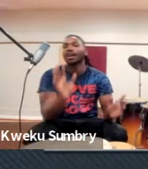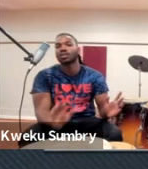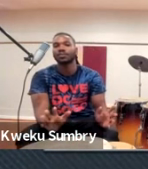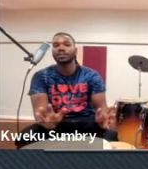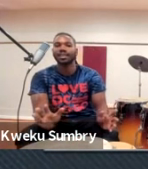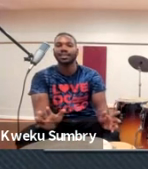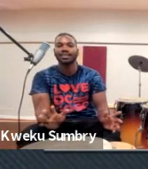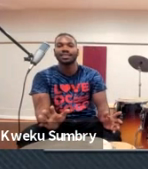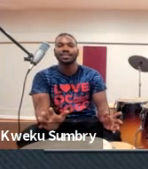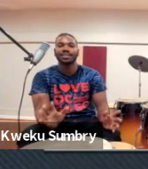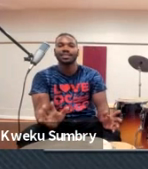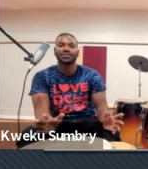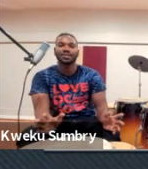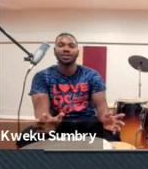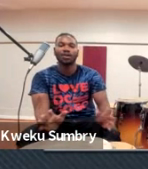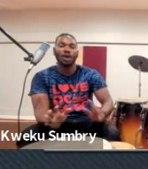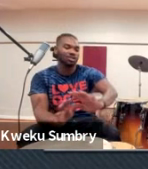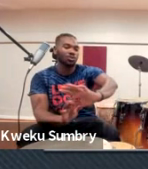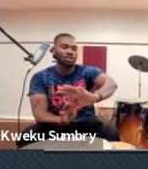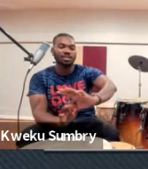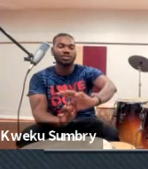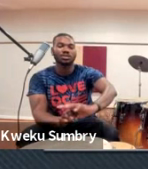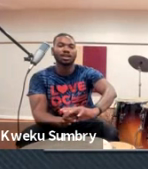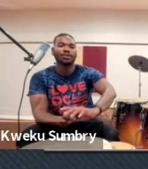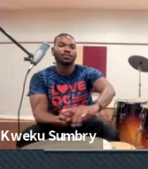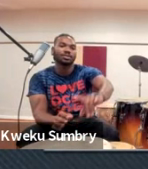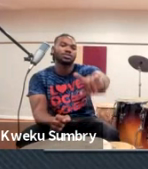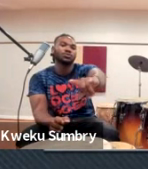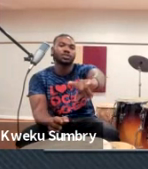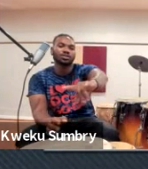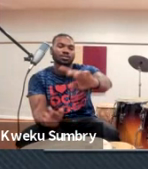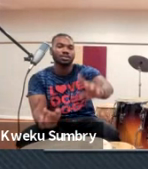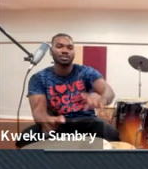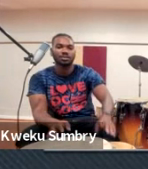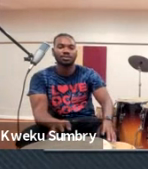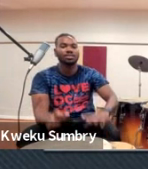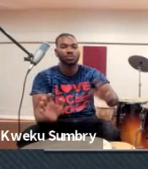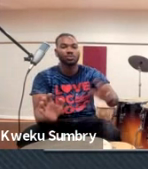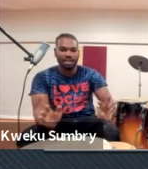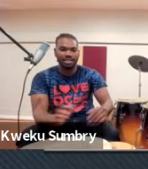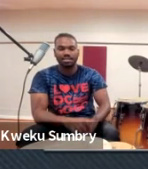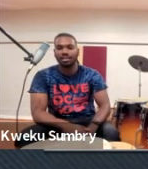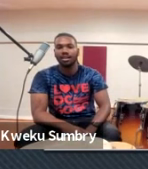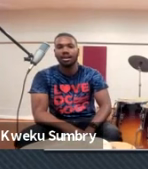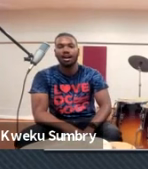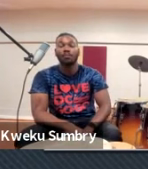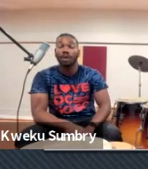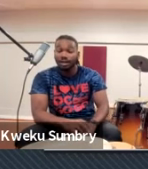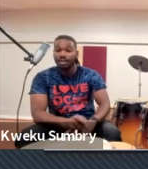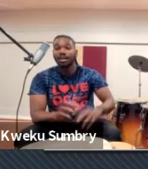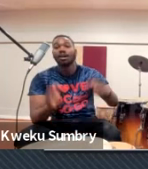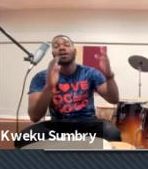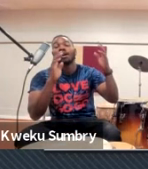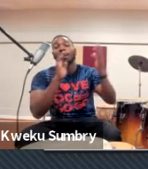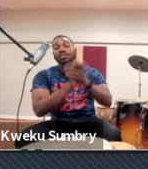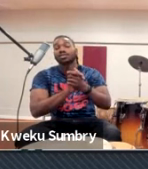think it, think it, think it, think it, think it, think it, think it, think it, think it, think it, think it, think it, think it, think it, think it, think it, think it, think it, think it, think it, think it, think it, think it, think it,